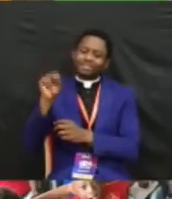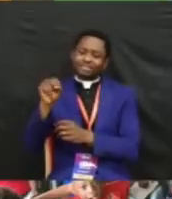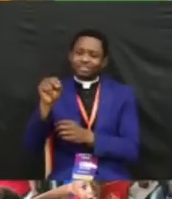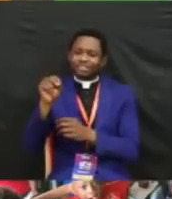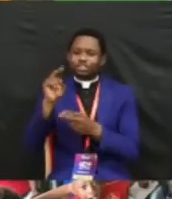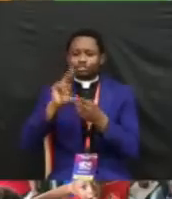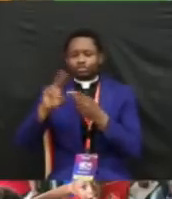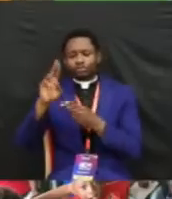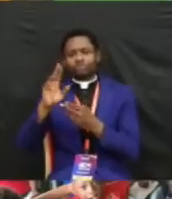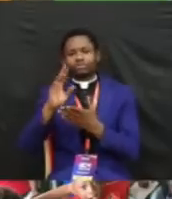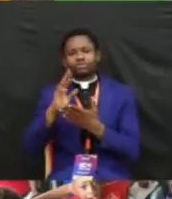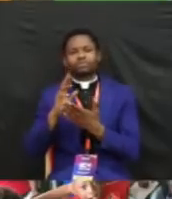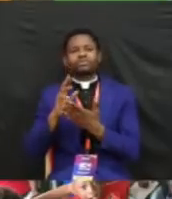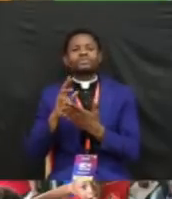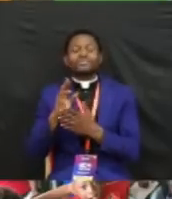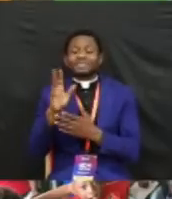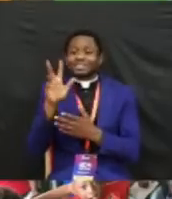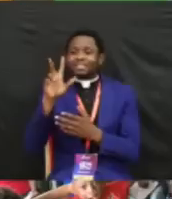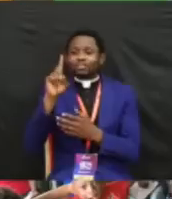31,540